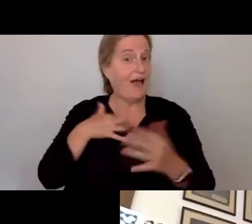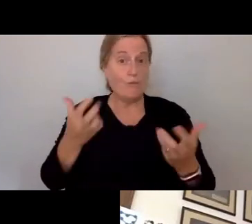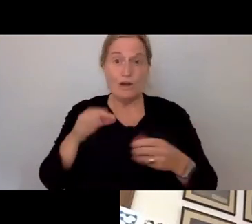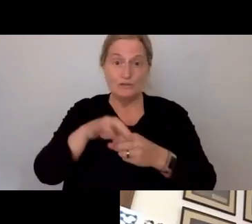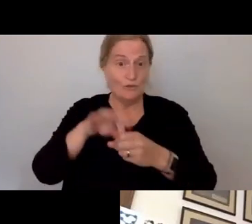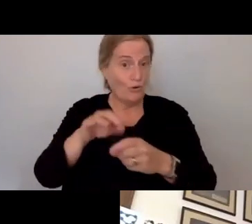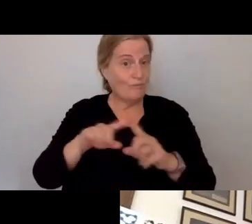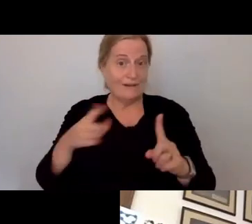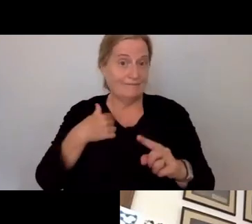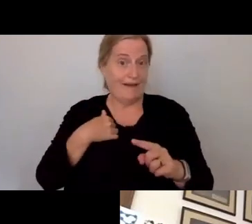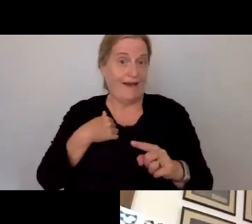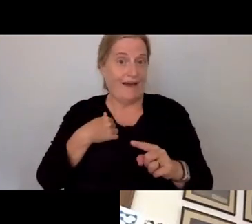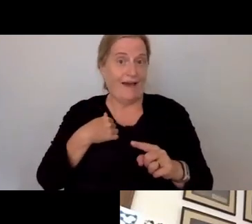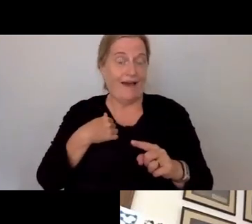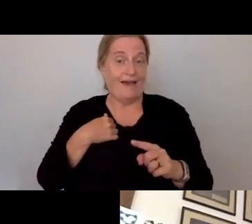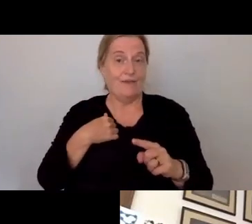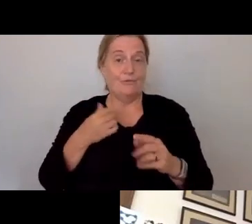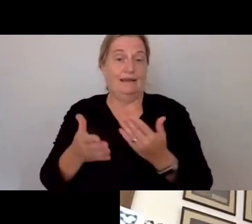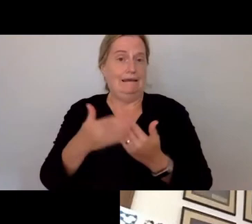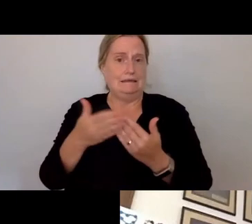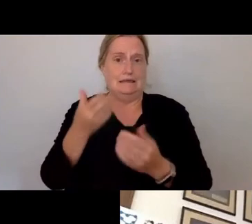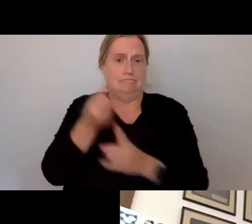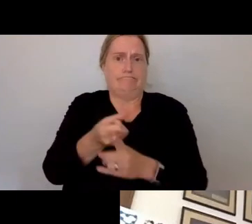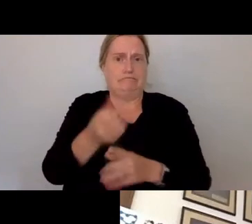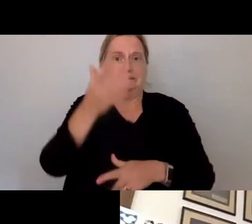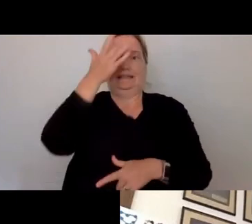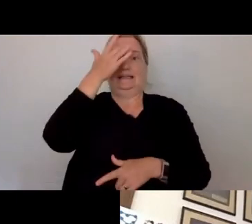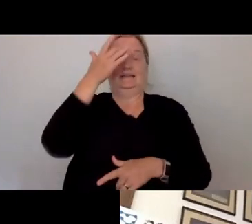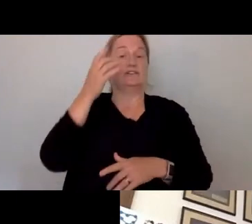would also want to vote independently."